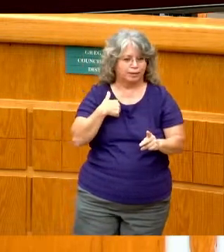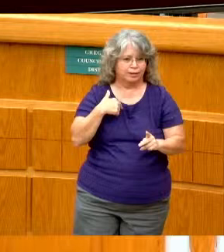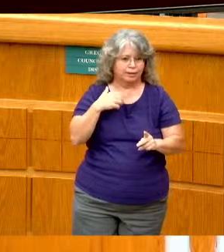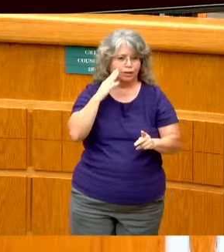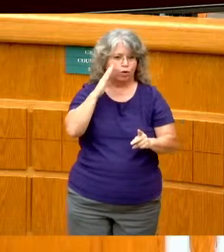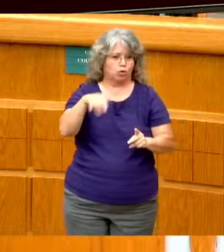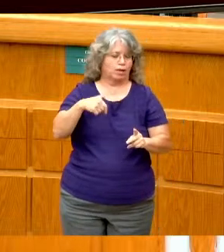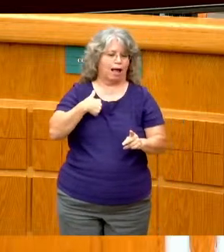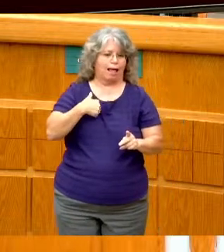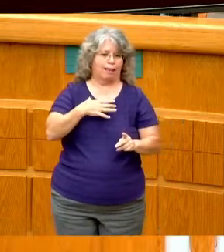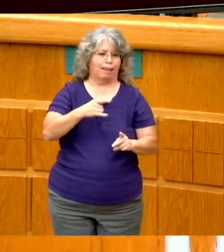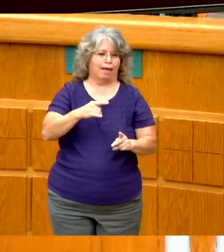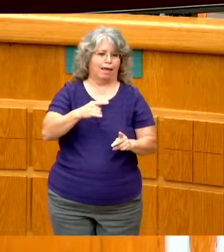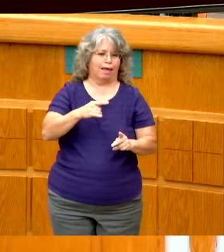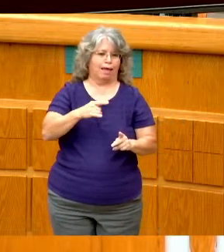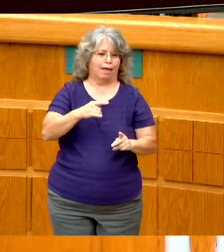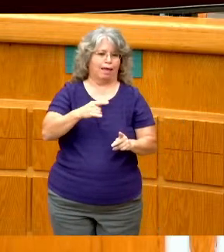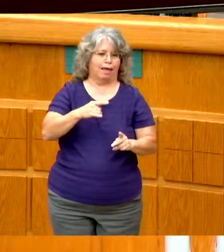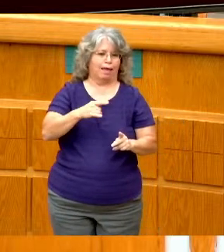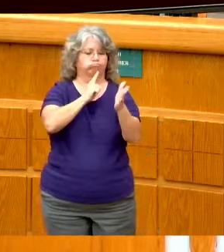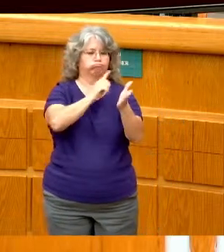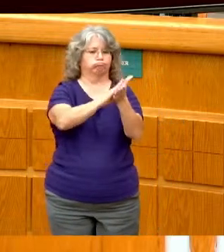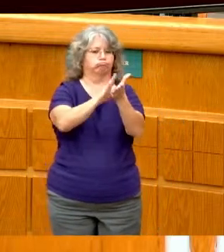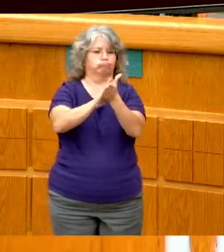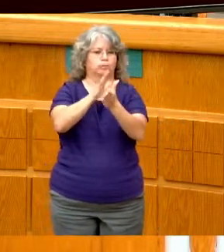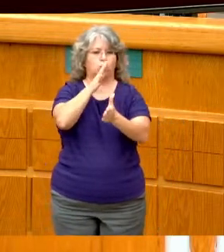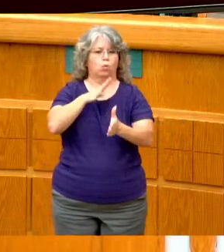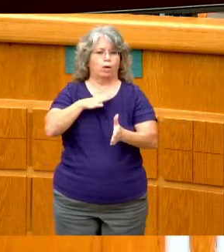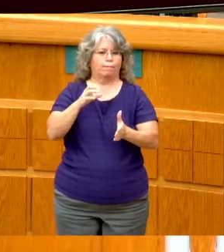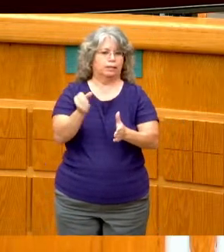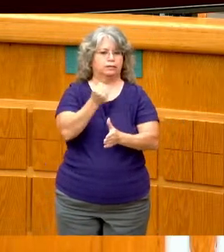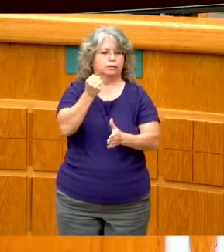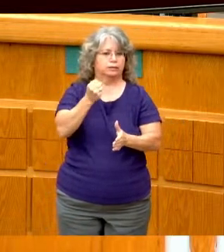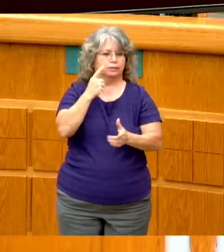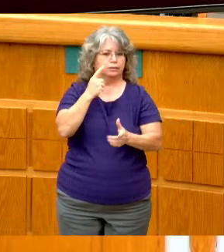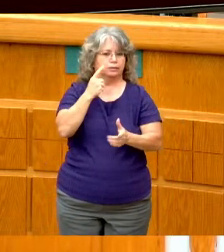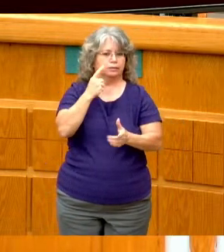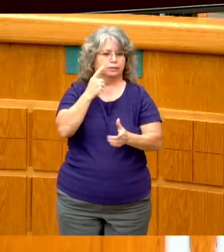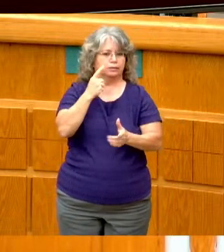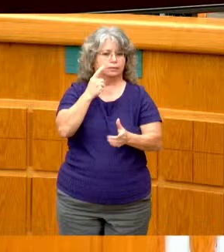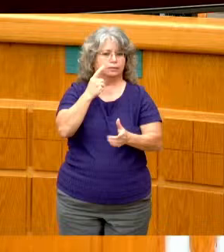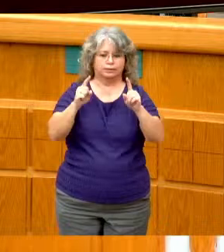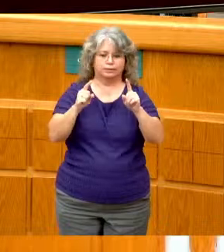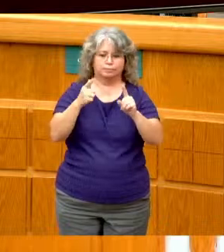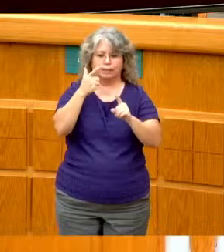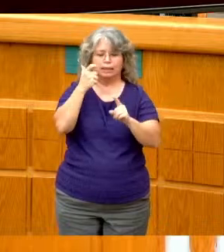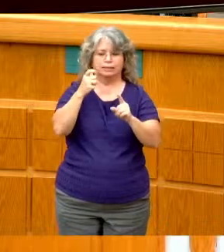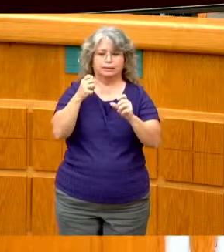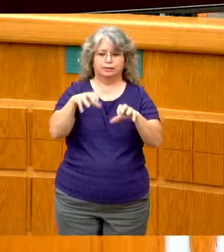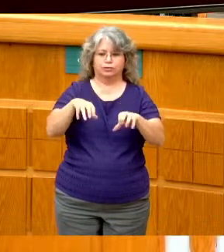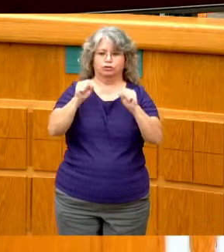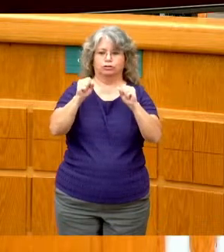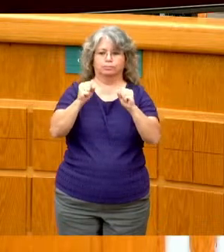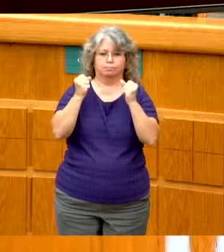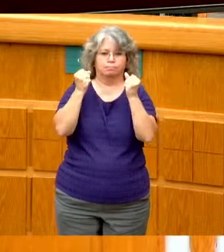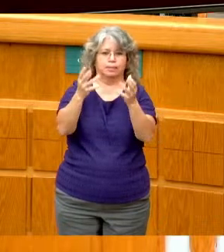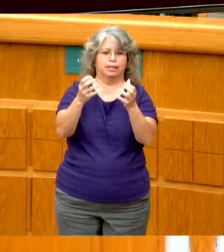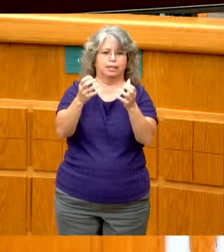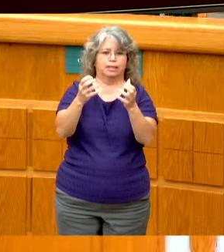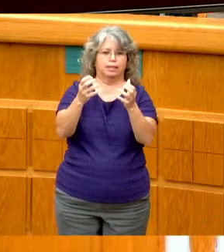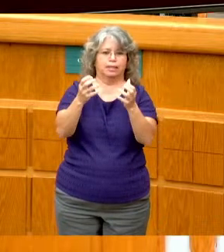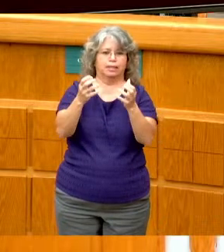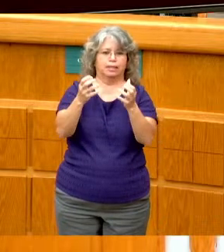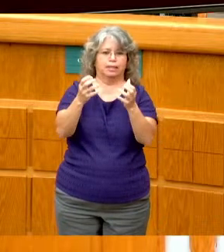women's achievements, mainly because it's taken us thousands of years to get some accolades, and it's important to keep telling our little girls